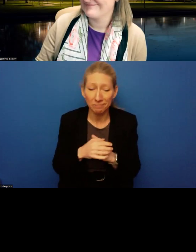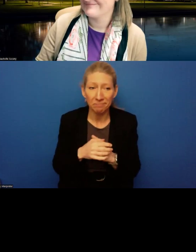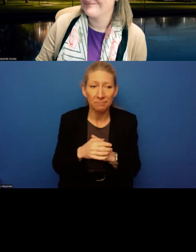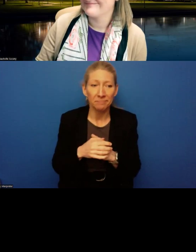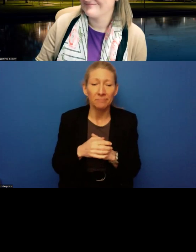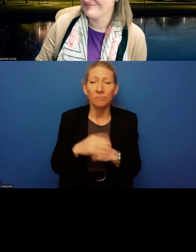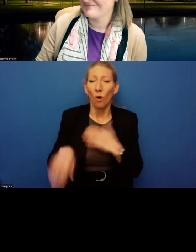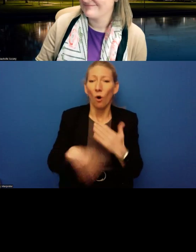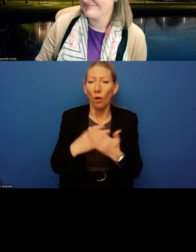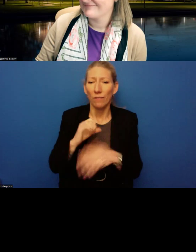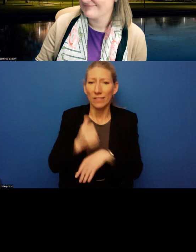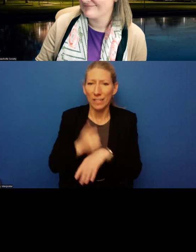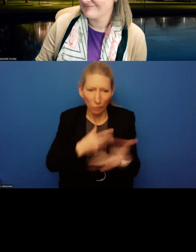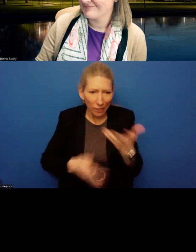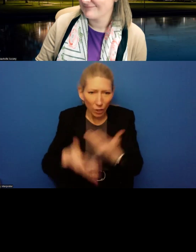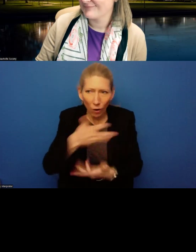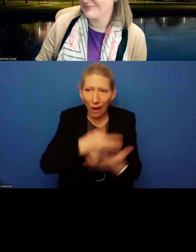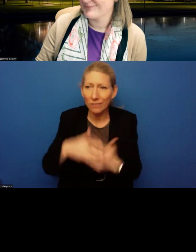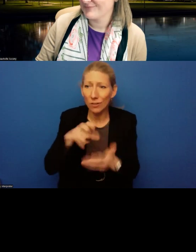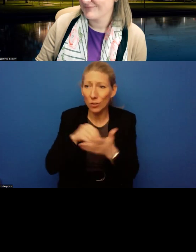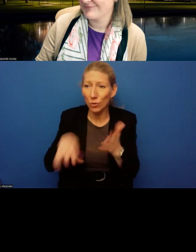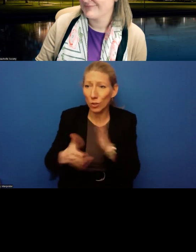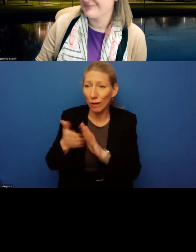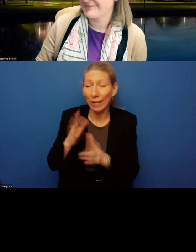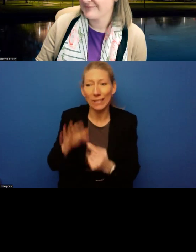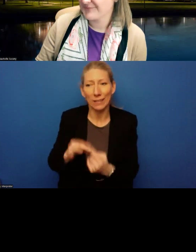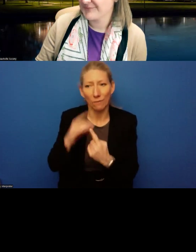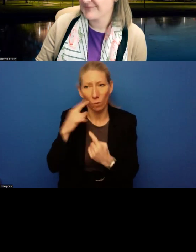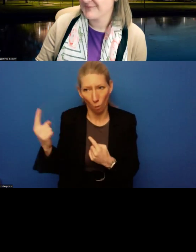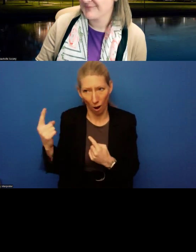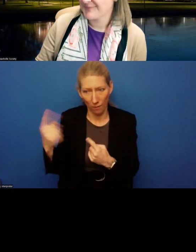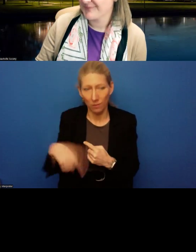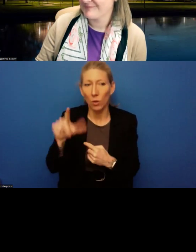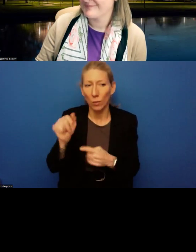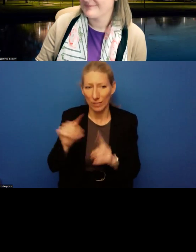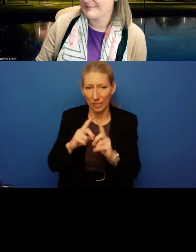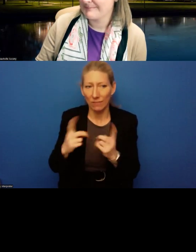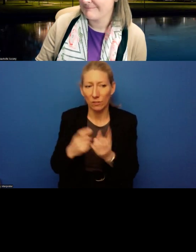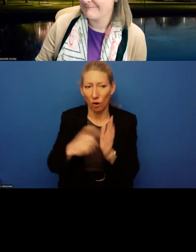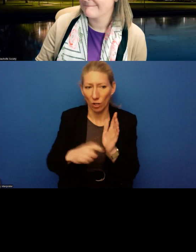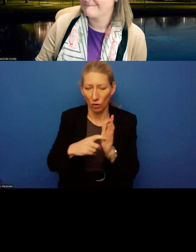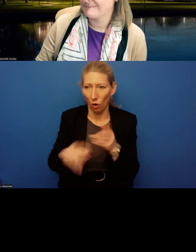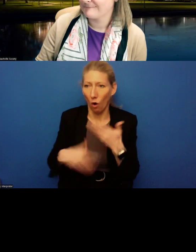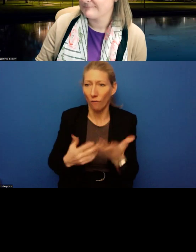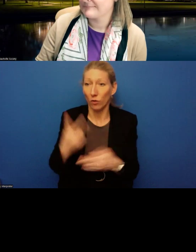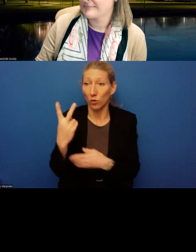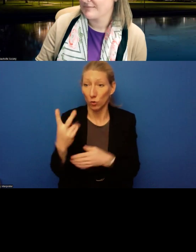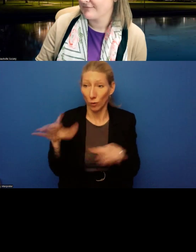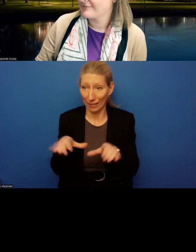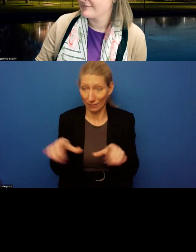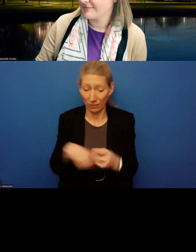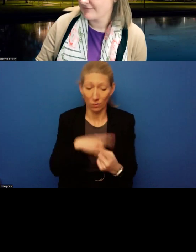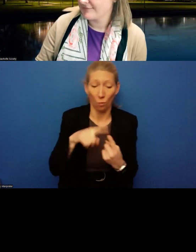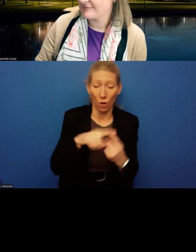were interactive and run by the students, except for one. The Louisiana Division of Archaeology offered 2 activities. One